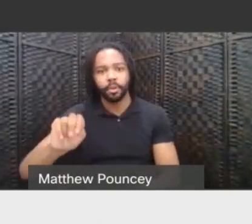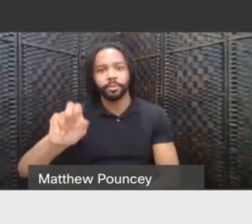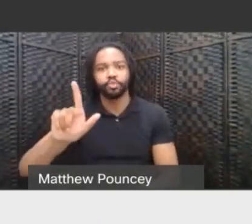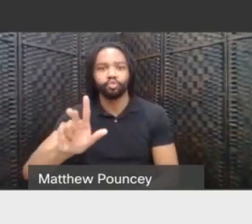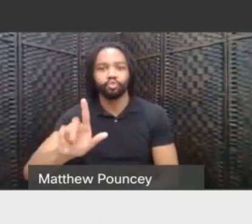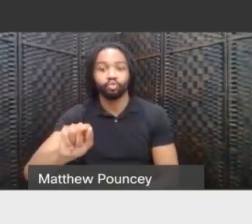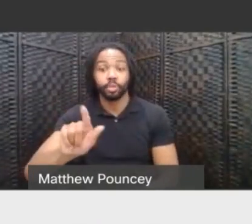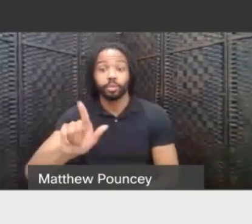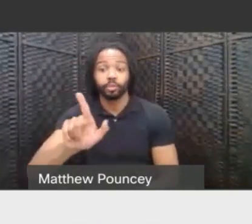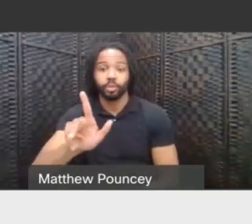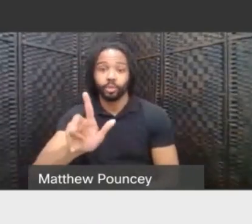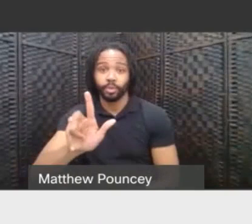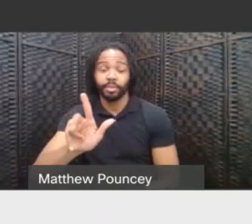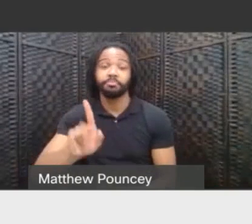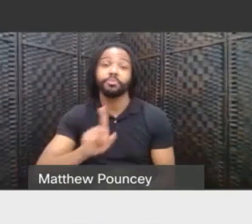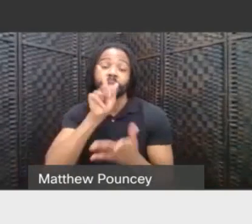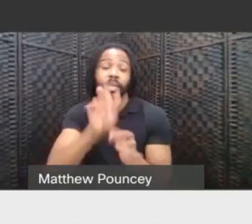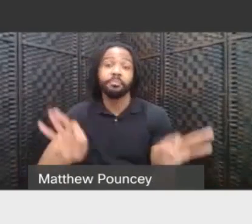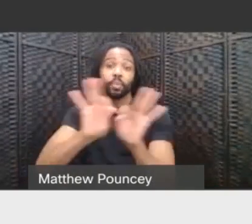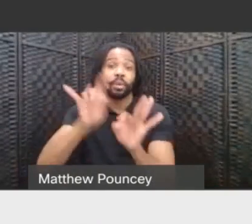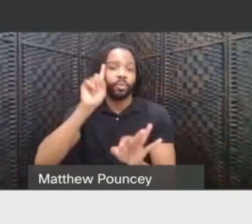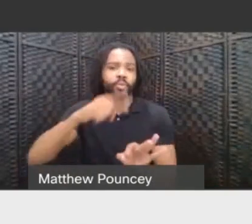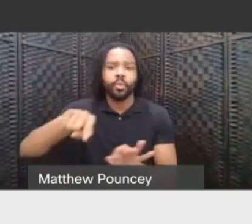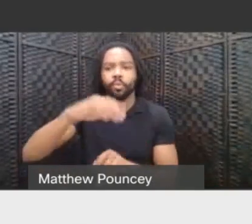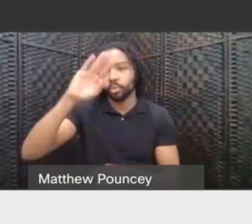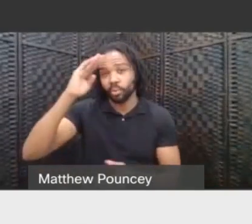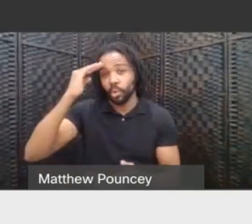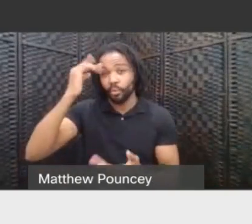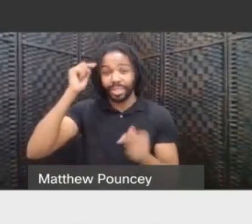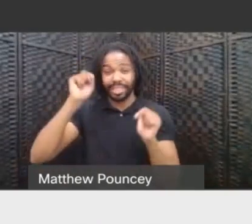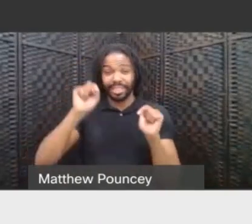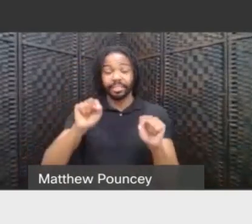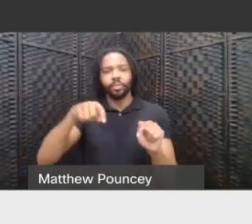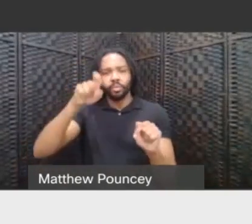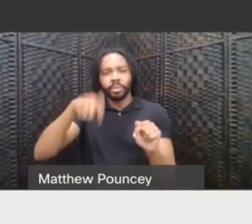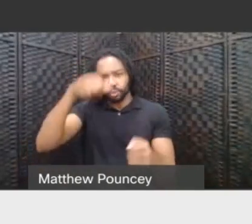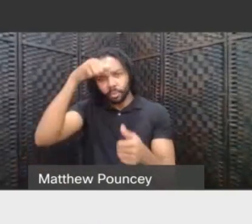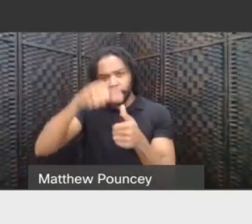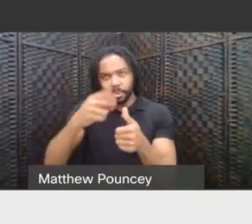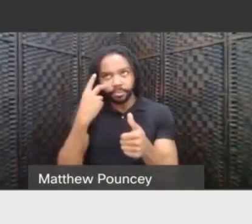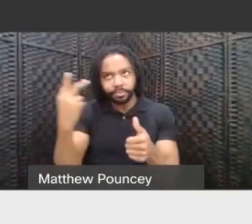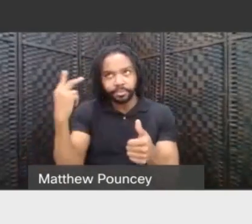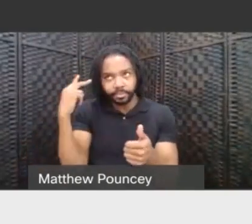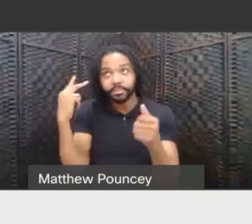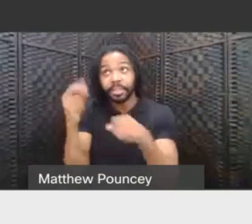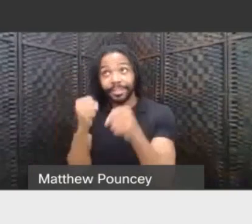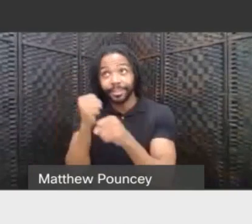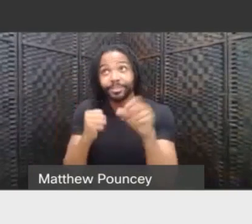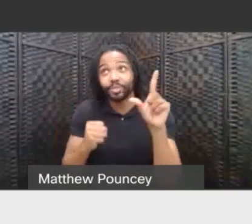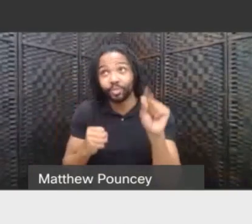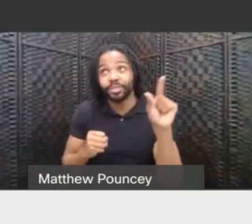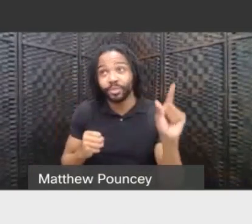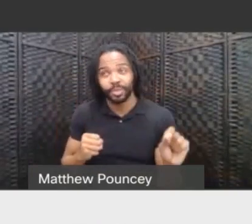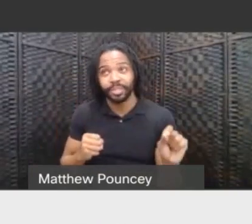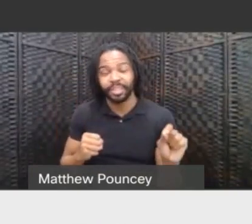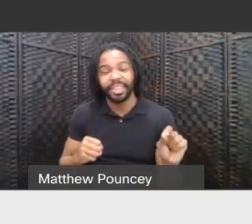about this I think is that we need to remember back to 2020